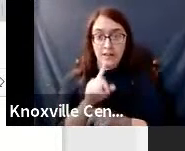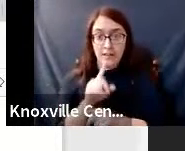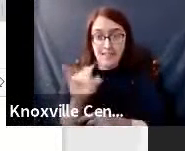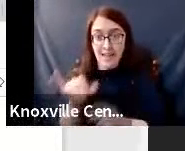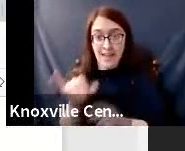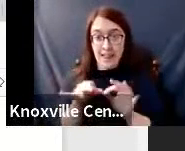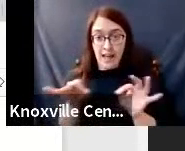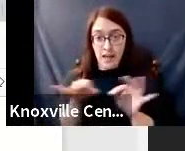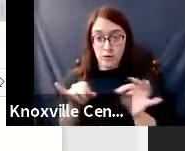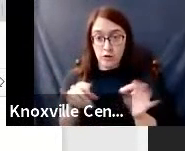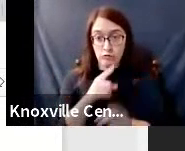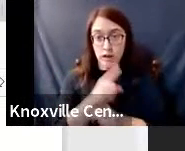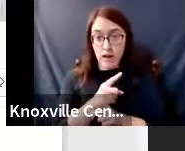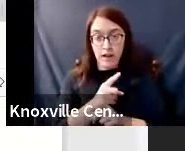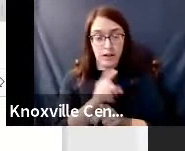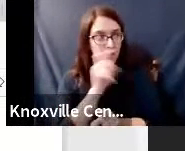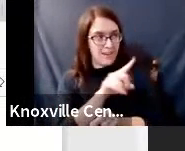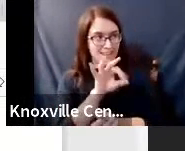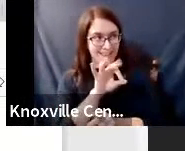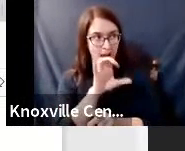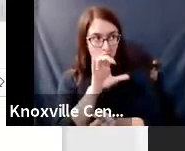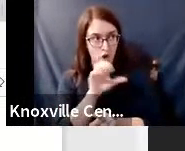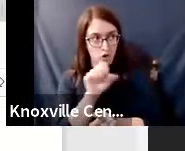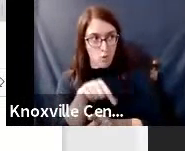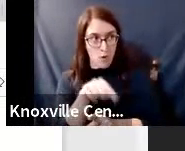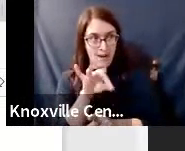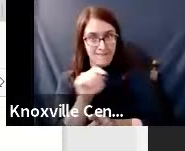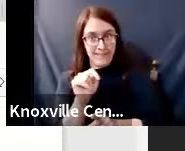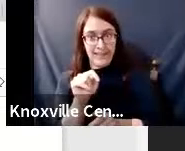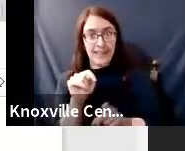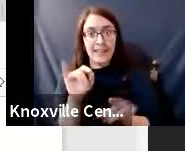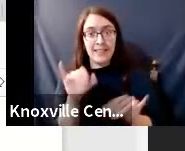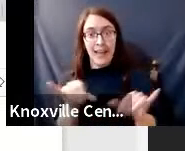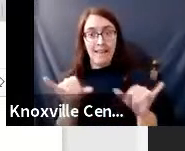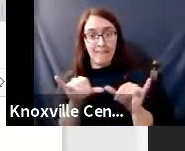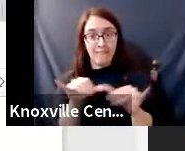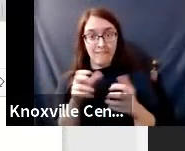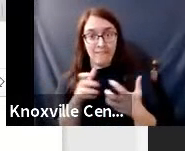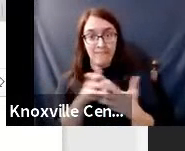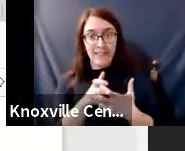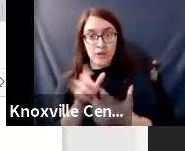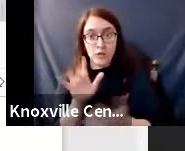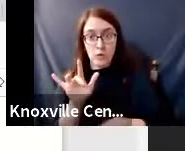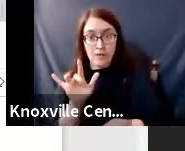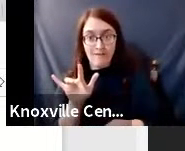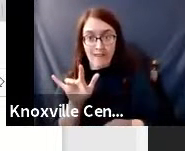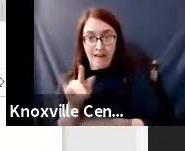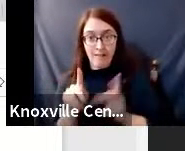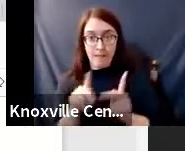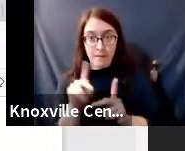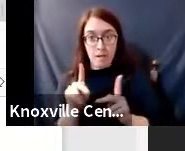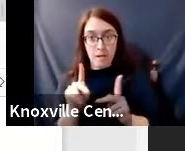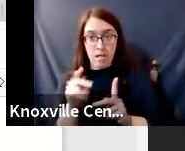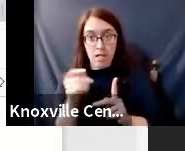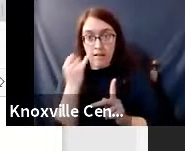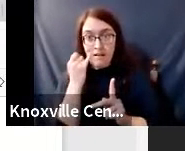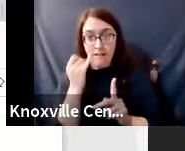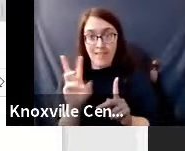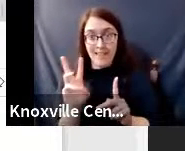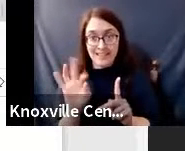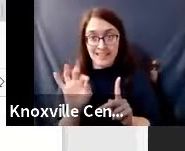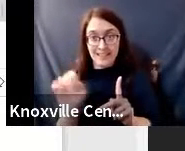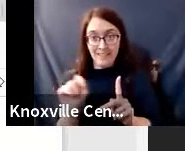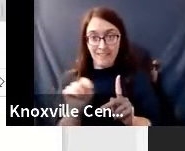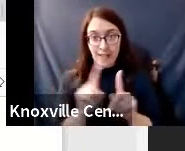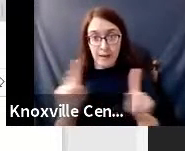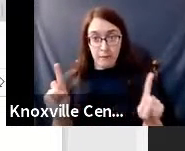That 900 square feet fits 25 people. That's why I'm saying that, based on the 6 foot. That was used for our 6 foot 25